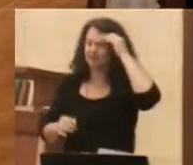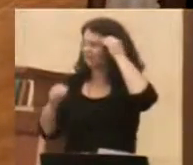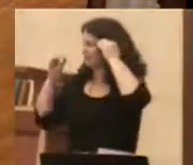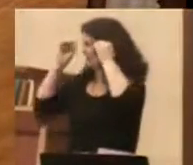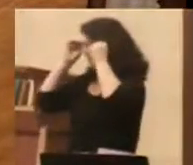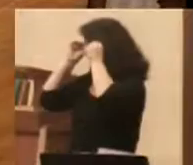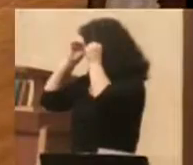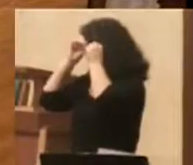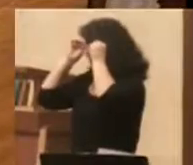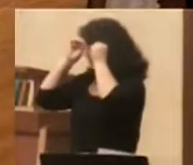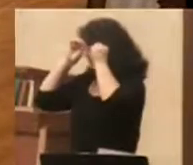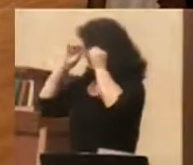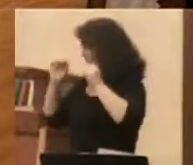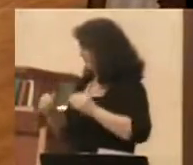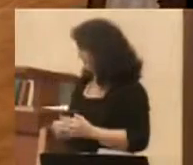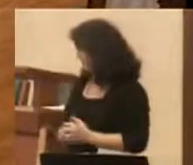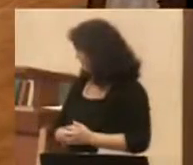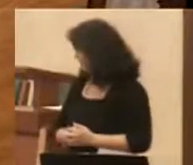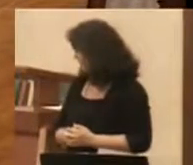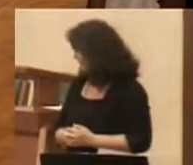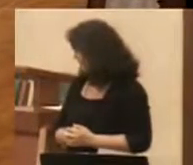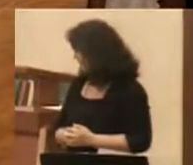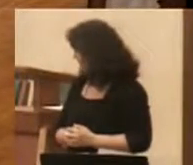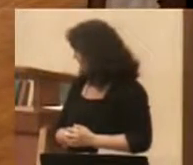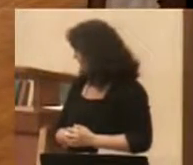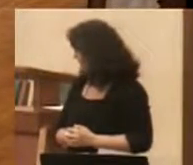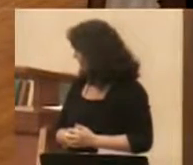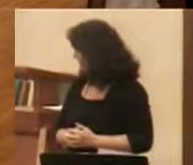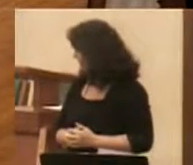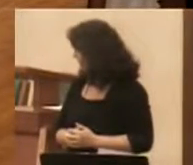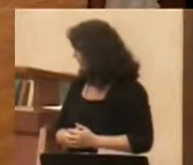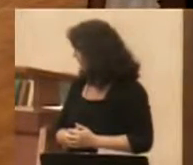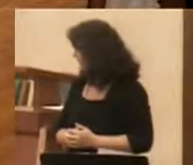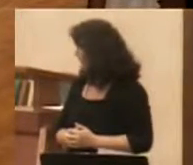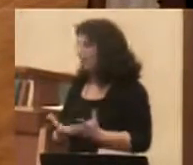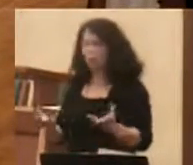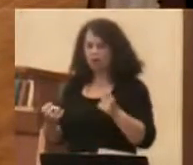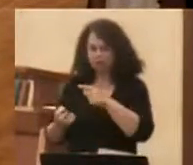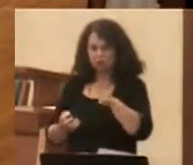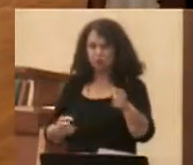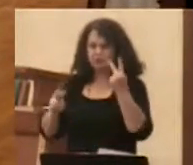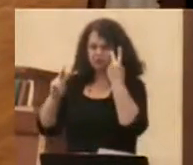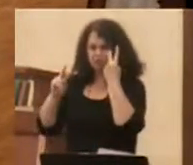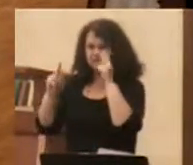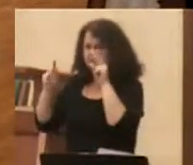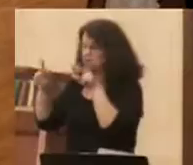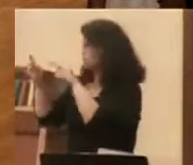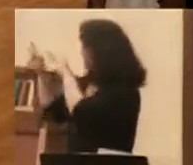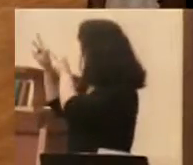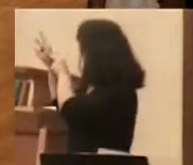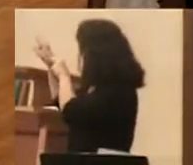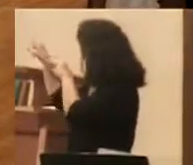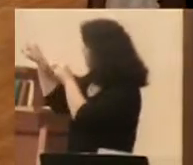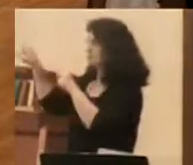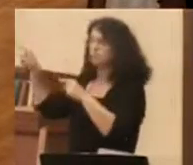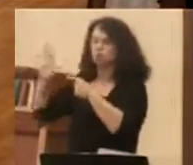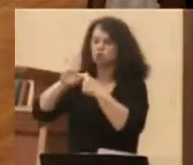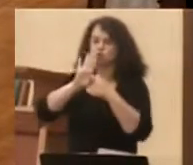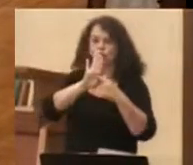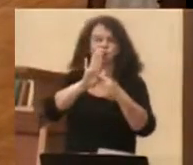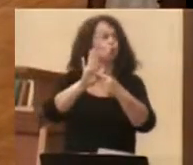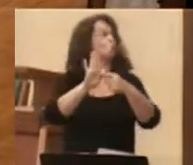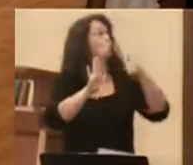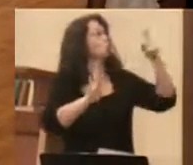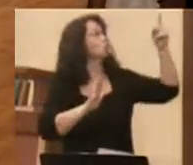upsetting the apple cart here. You're sitting in this spot instead of your normal spot up here, but it's because I want you to see the screens. I have something I want to show you on